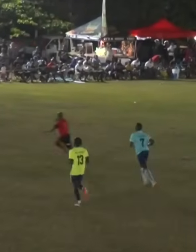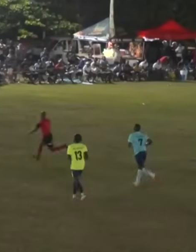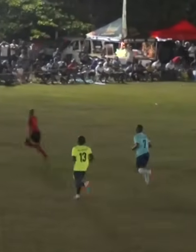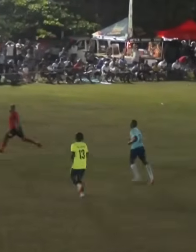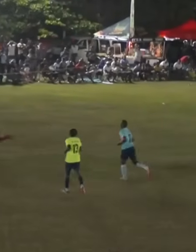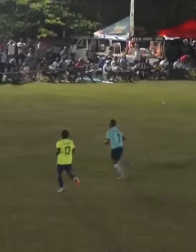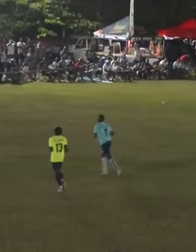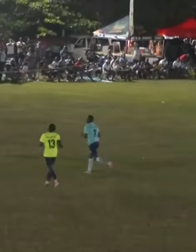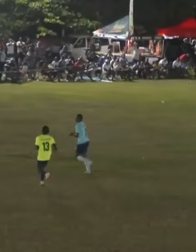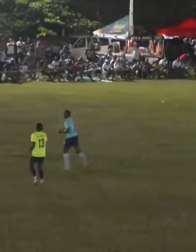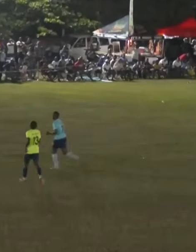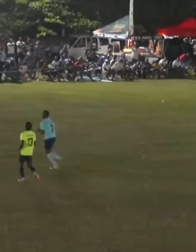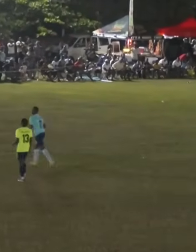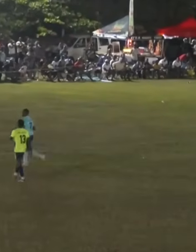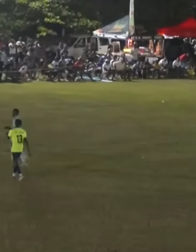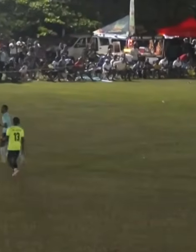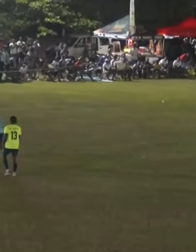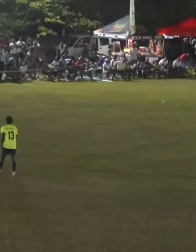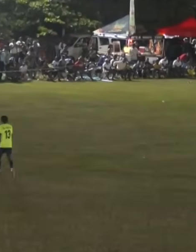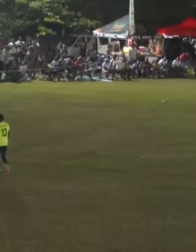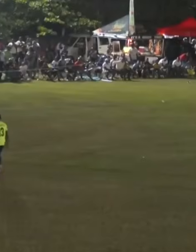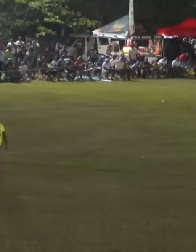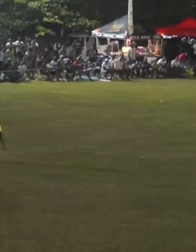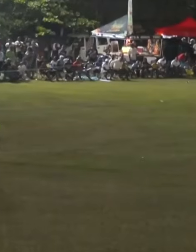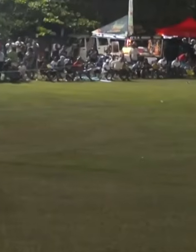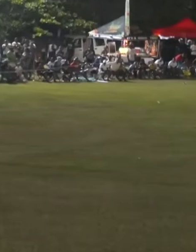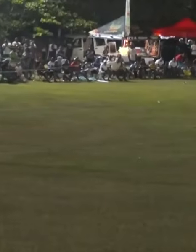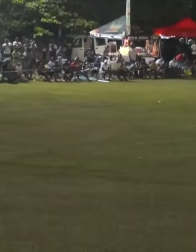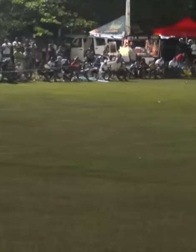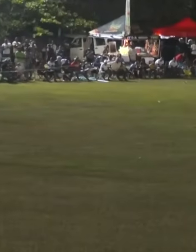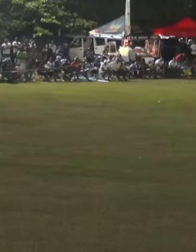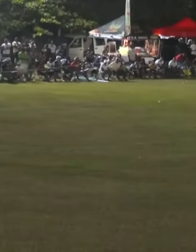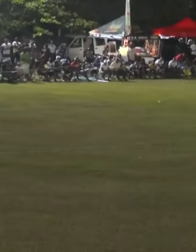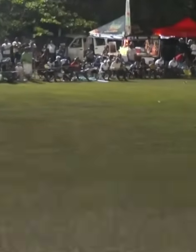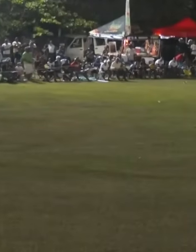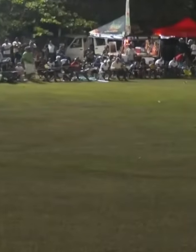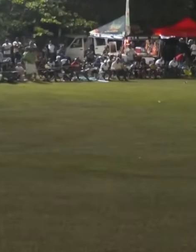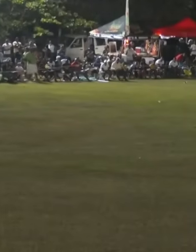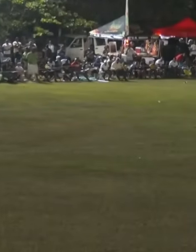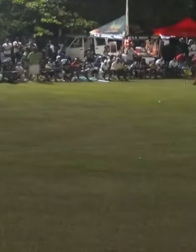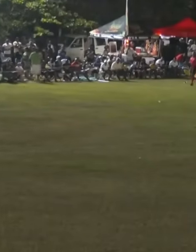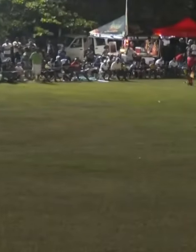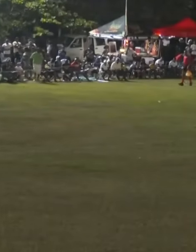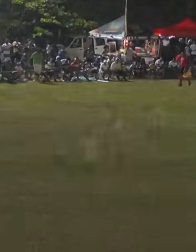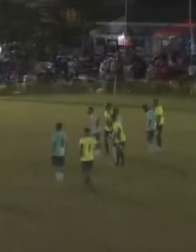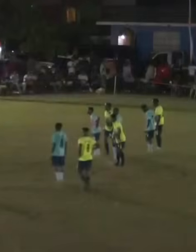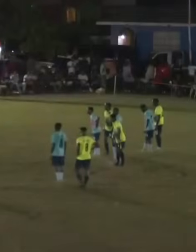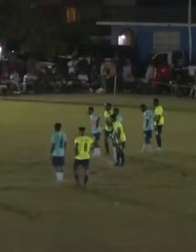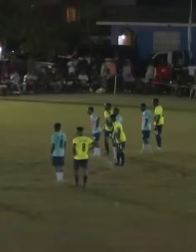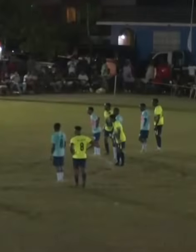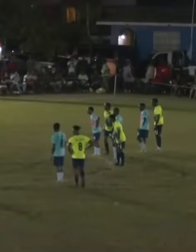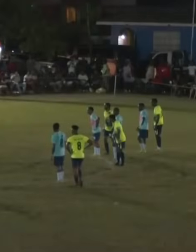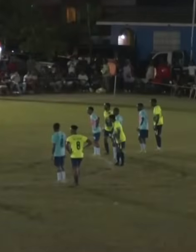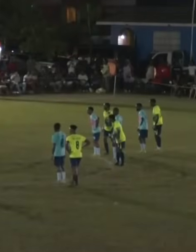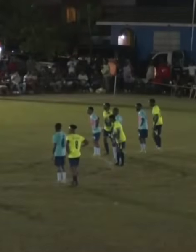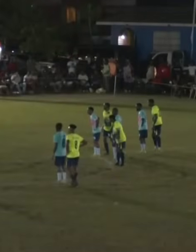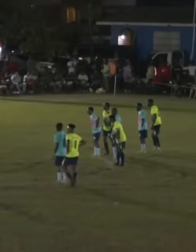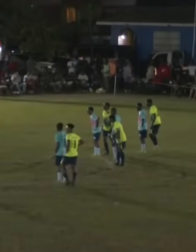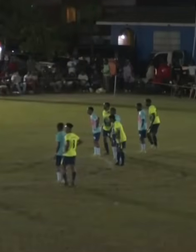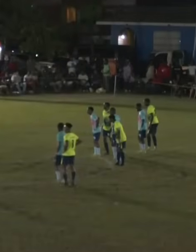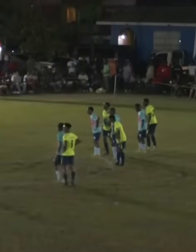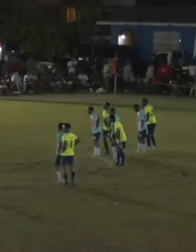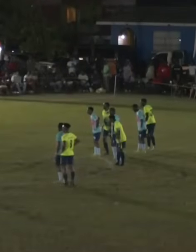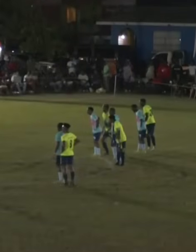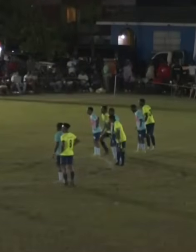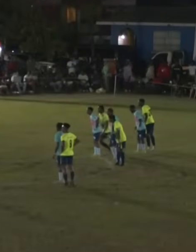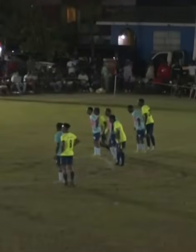John Griffith does not hesitate, points to the spot, penalty. Bell then stepped up and sent the keeper